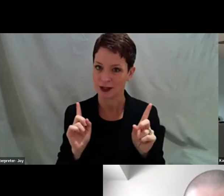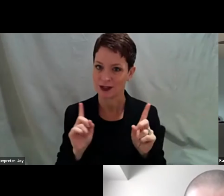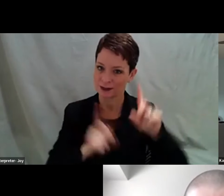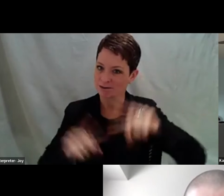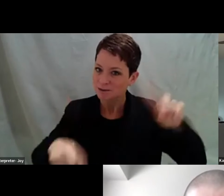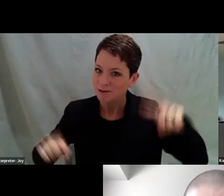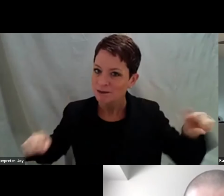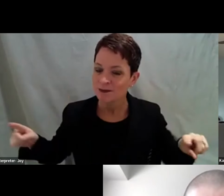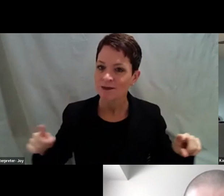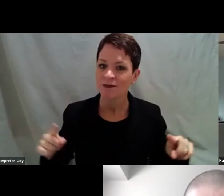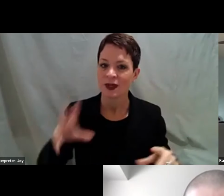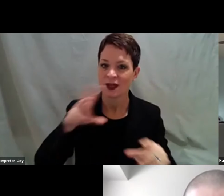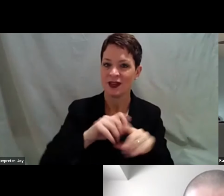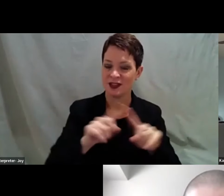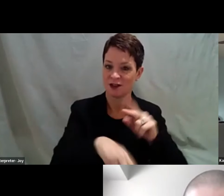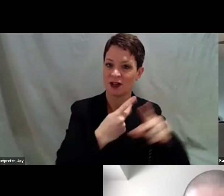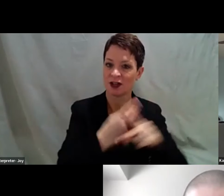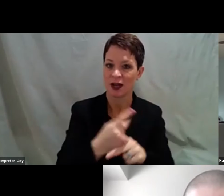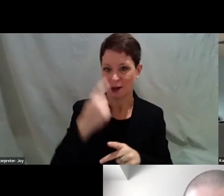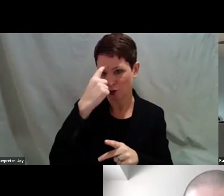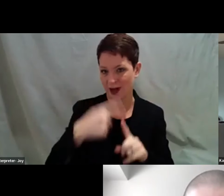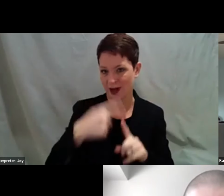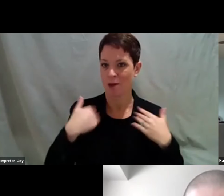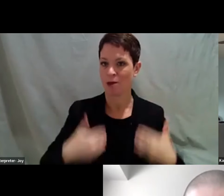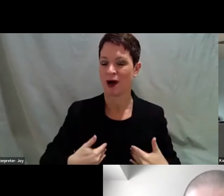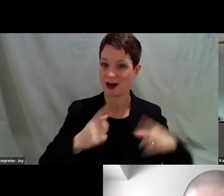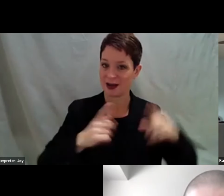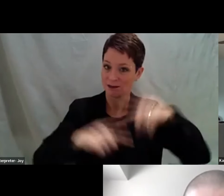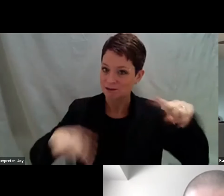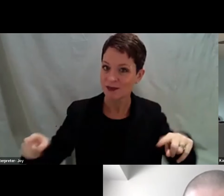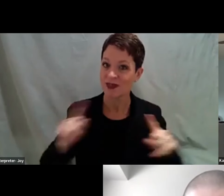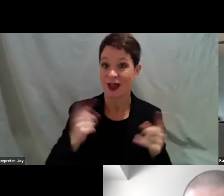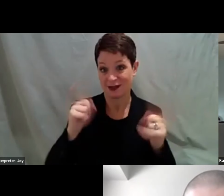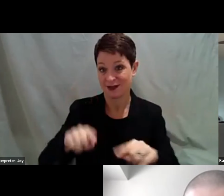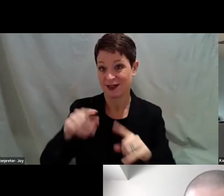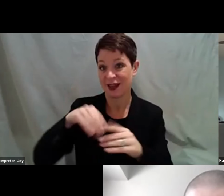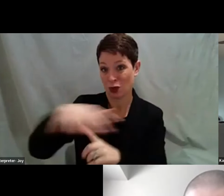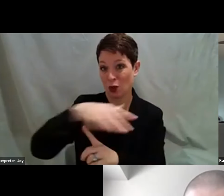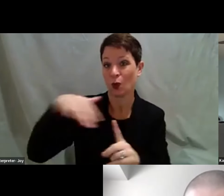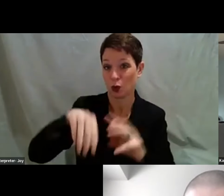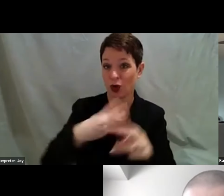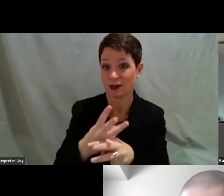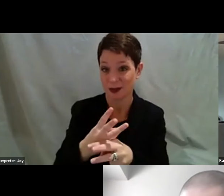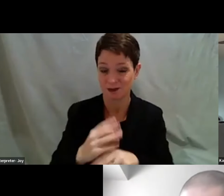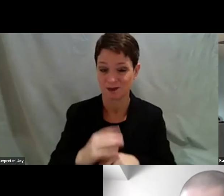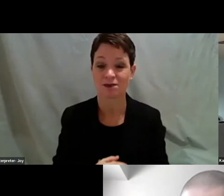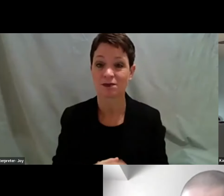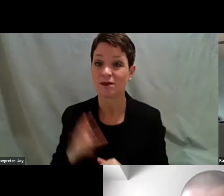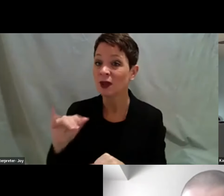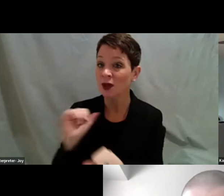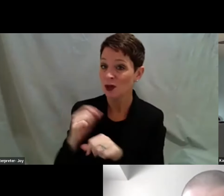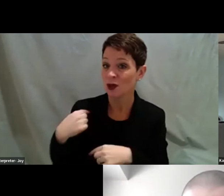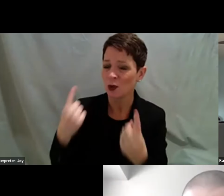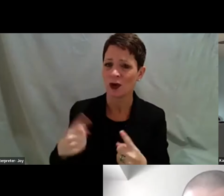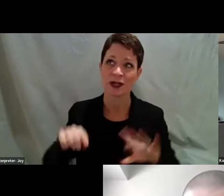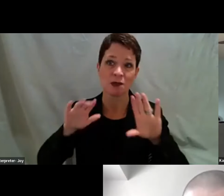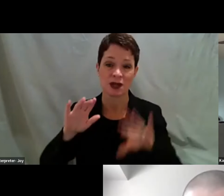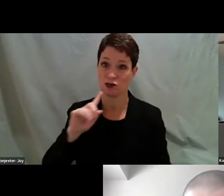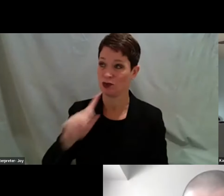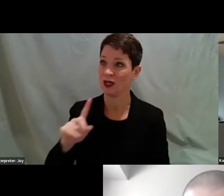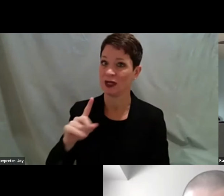all of the many forms of brain and body difference that exist. To some extent, this work has been